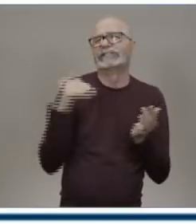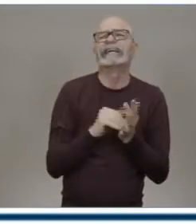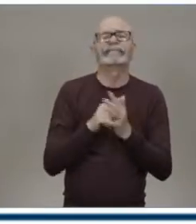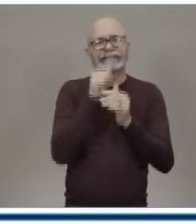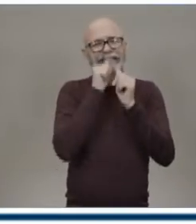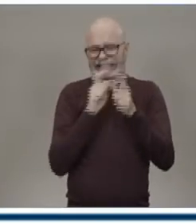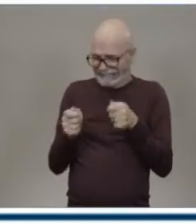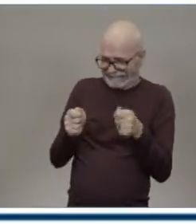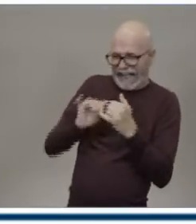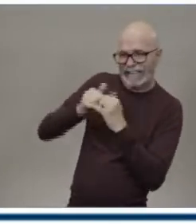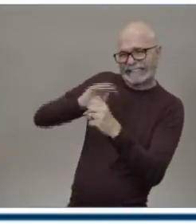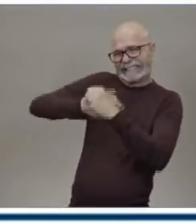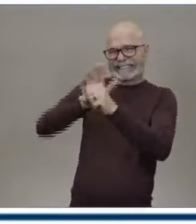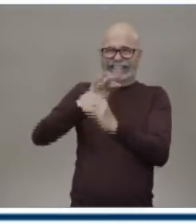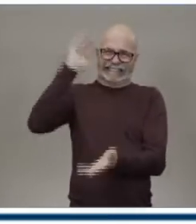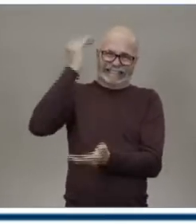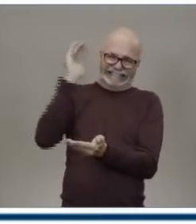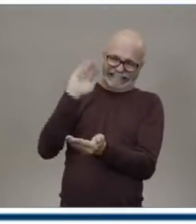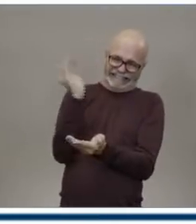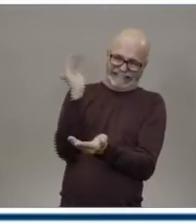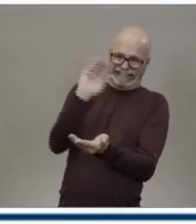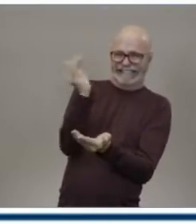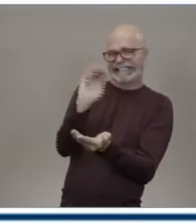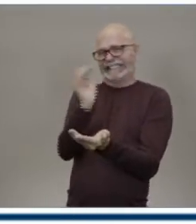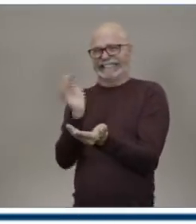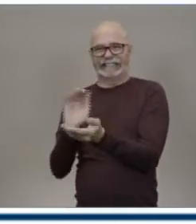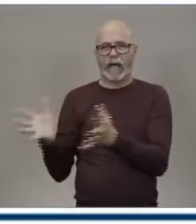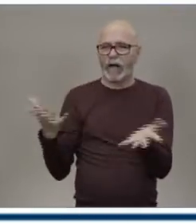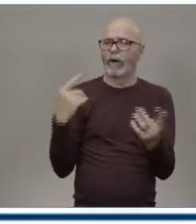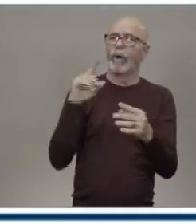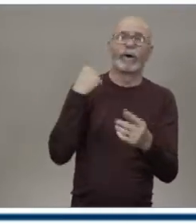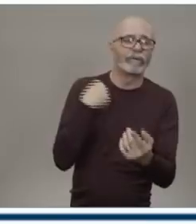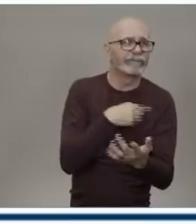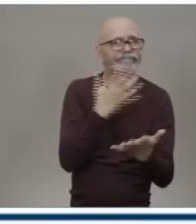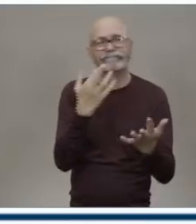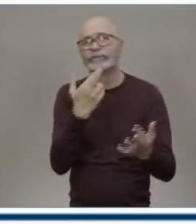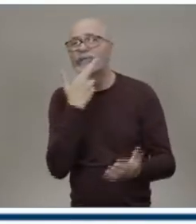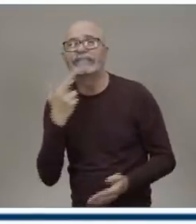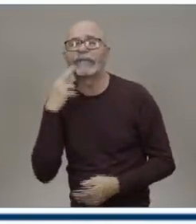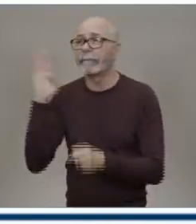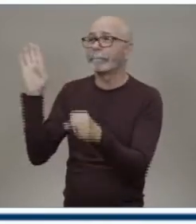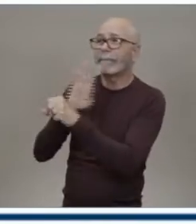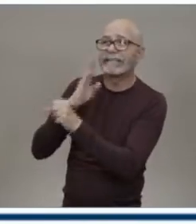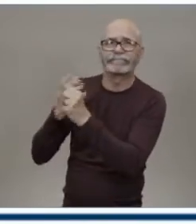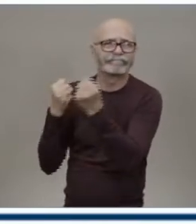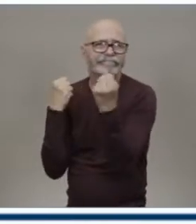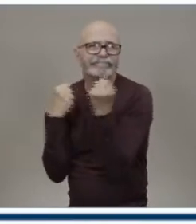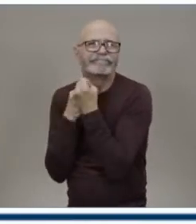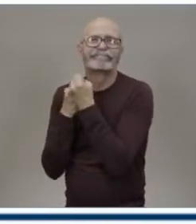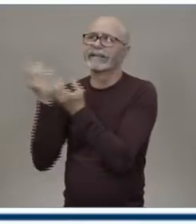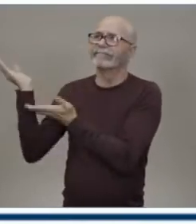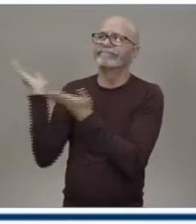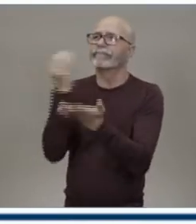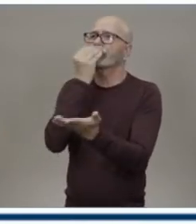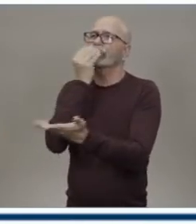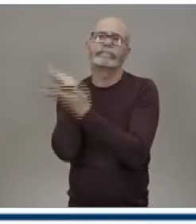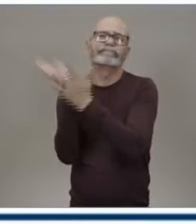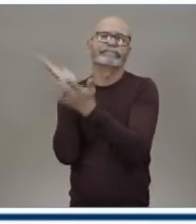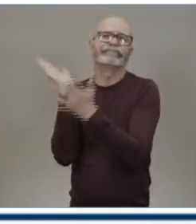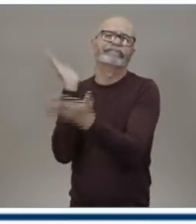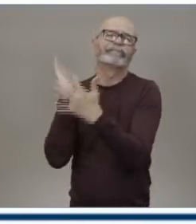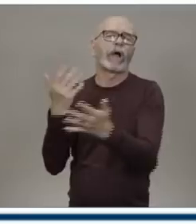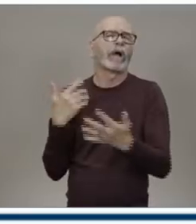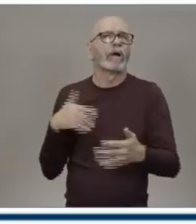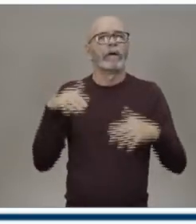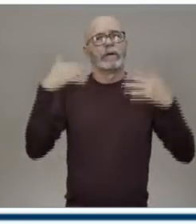pandemic. You've supported local restaurants and other businesses that have pivoted to serve their customers in different ways. You've checked on